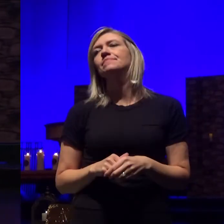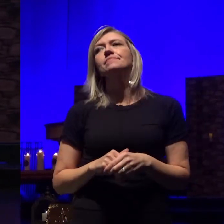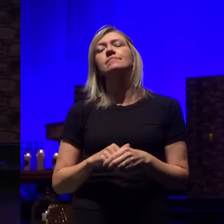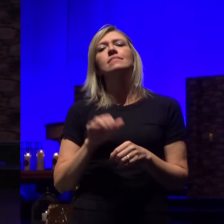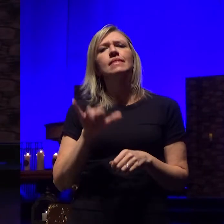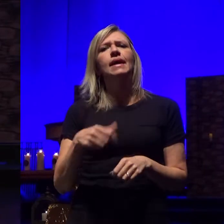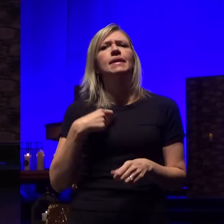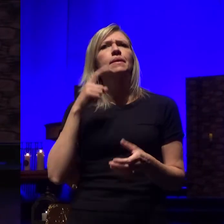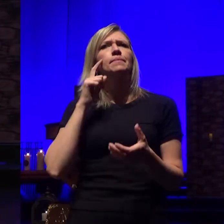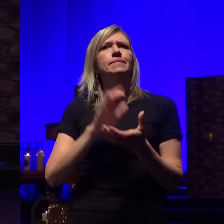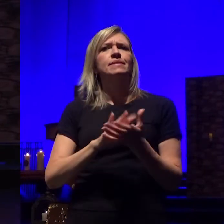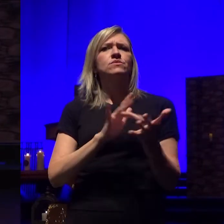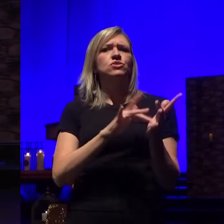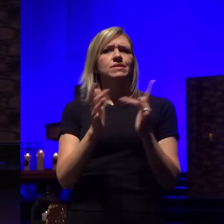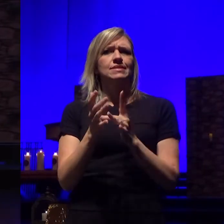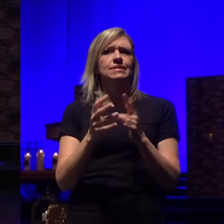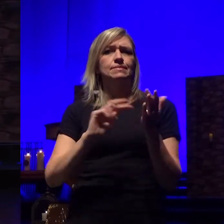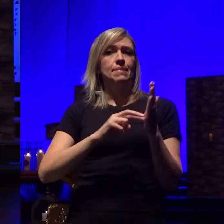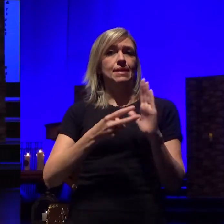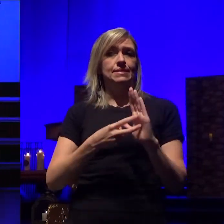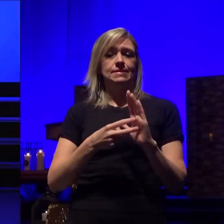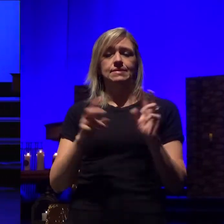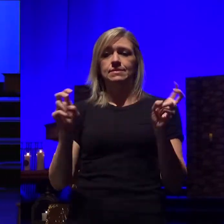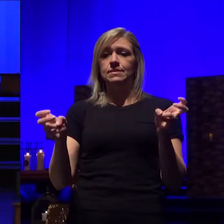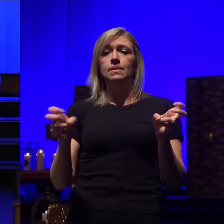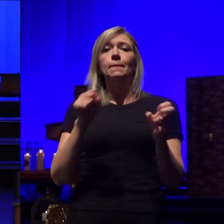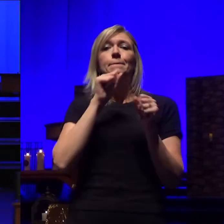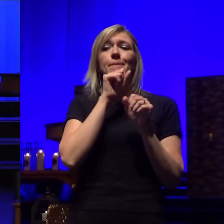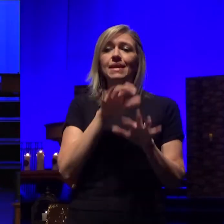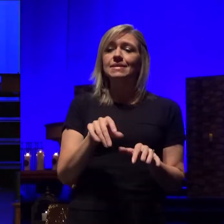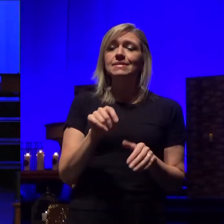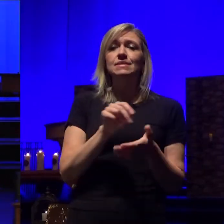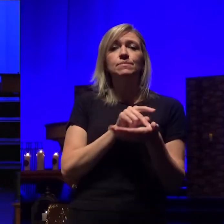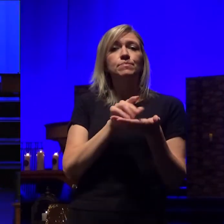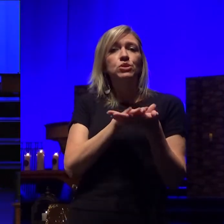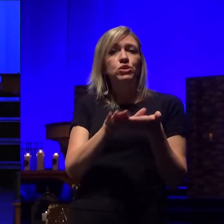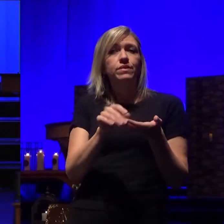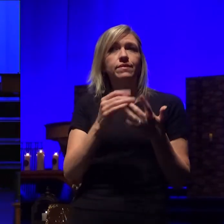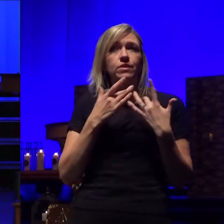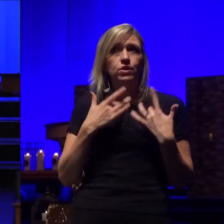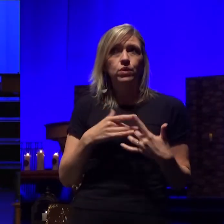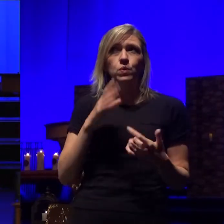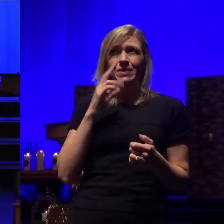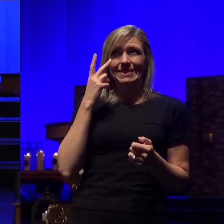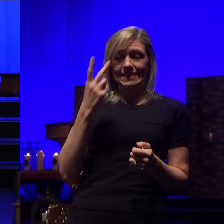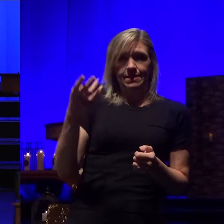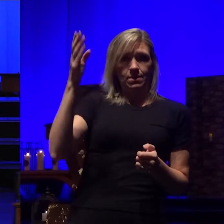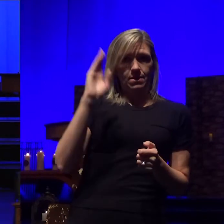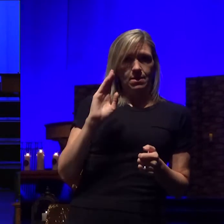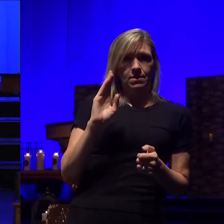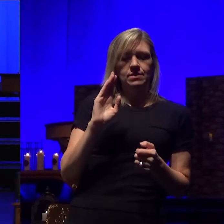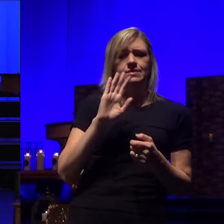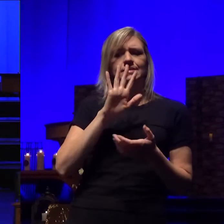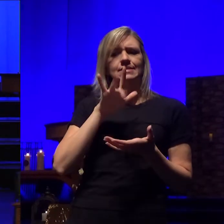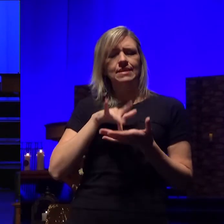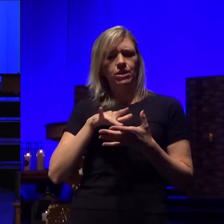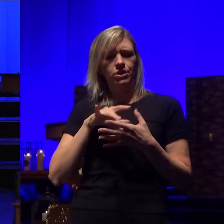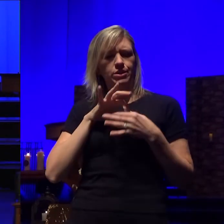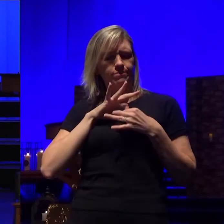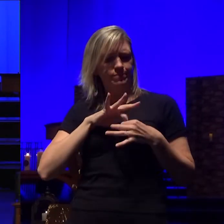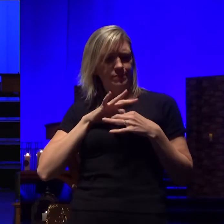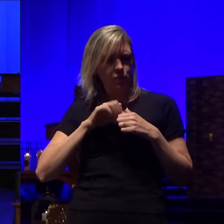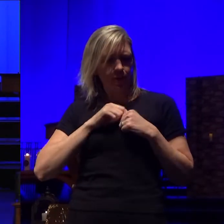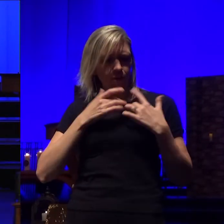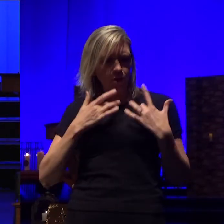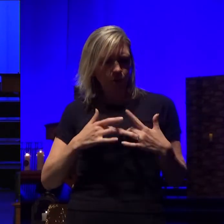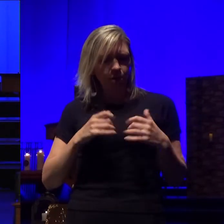believe Jesus meant when he said, "Blessed are the pure of heart, for they shall see God." By being centered in our heart, it allows